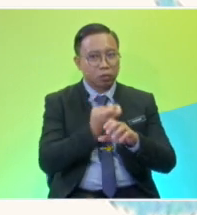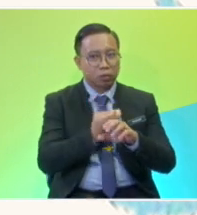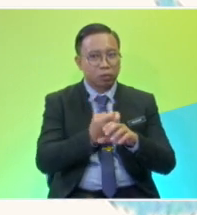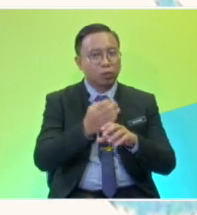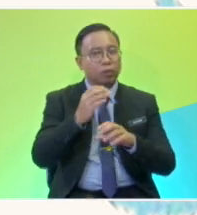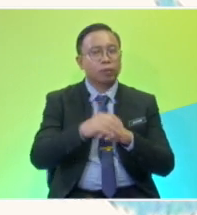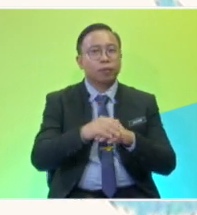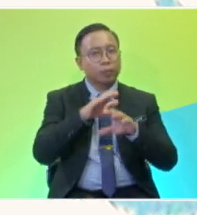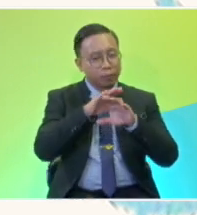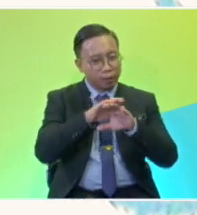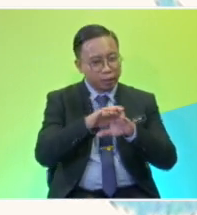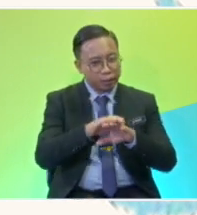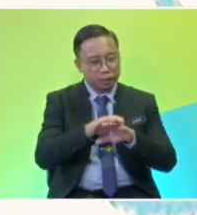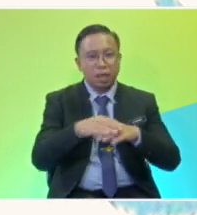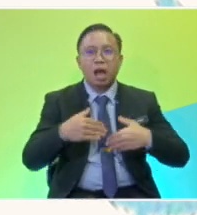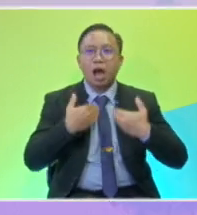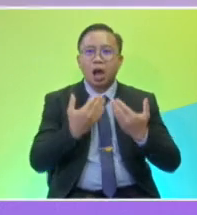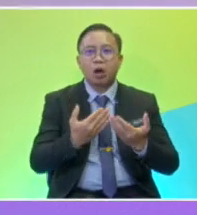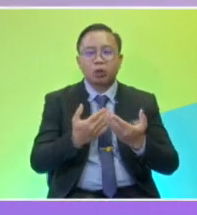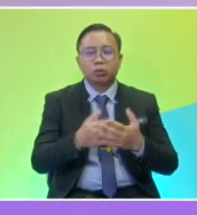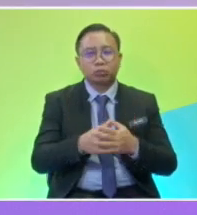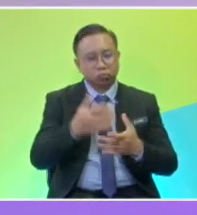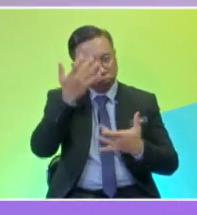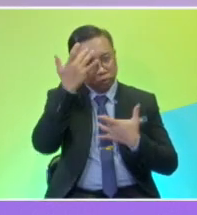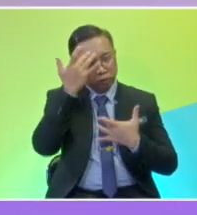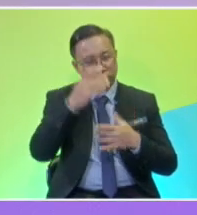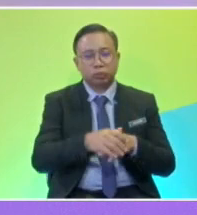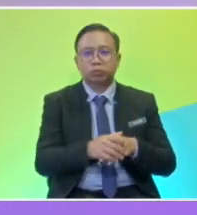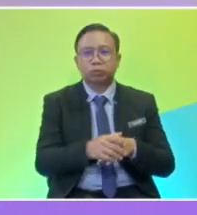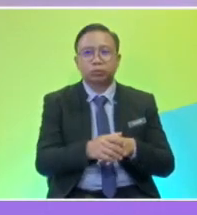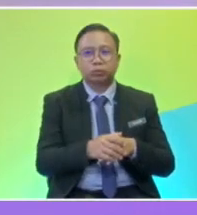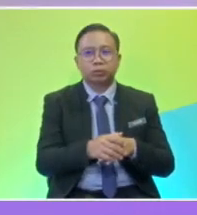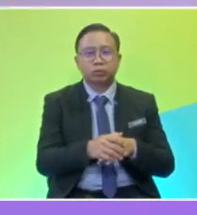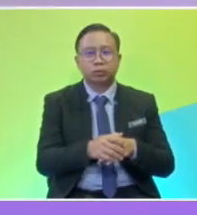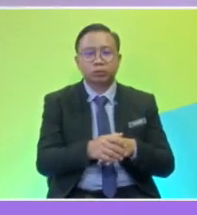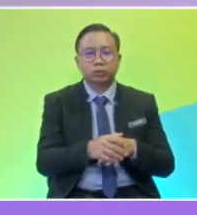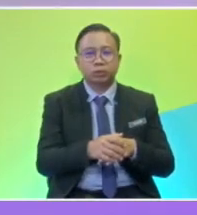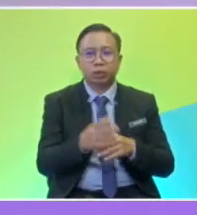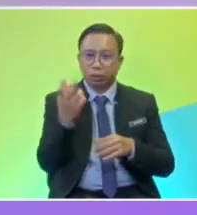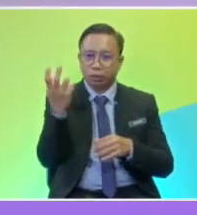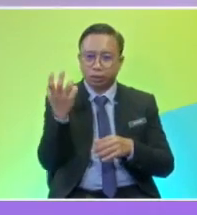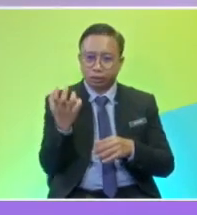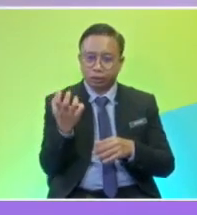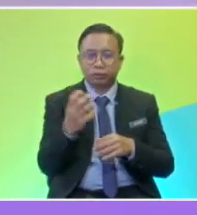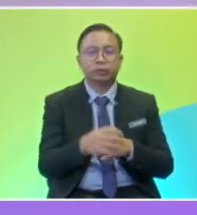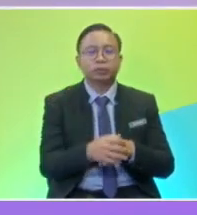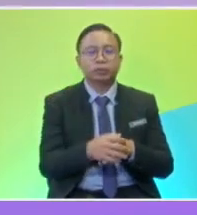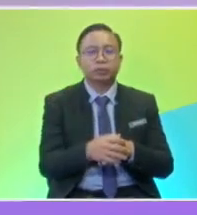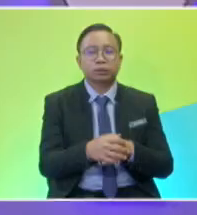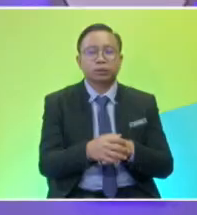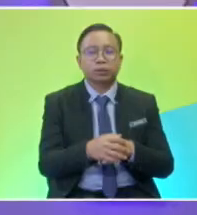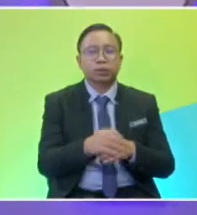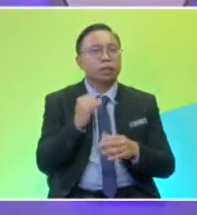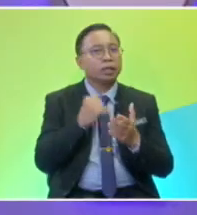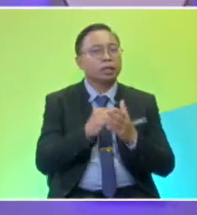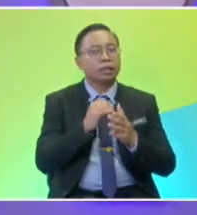you can press. Yeah. You can see how you feel. Is this soft? It's very hard. Very hard, right? Right. Okay, that's how. When you actually touch, it's very hard. Yeah, so that it can